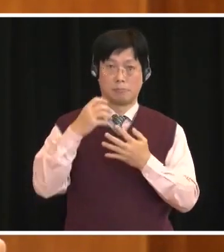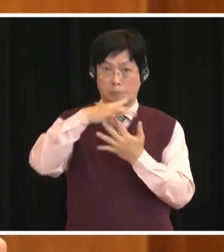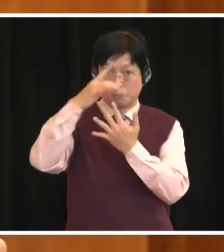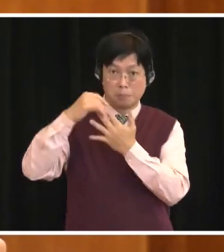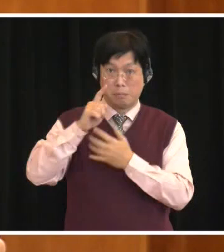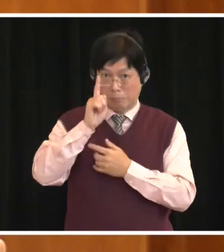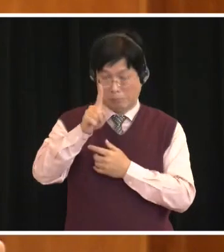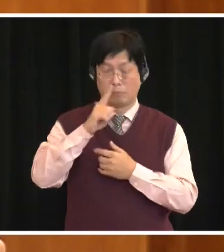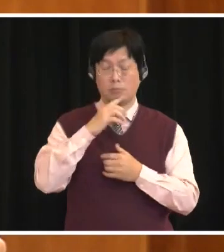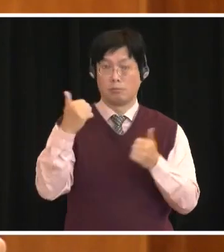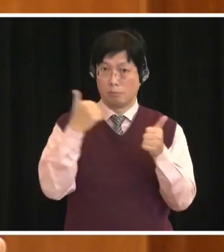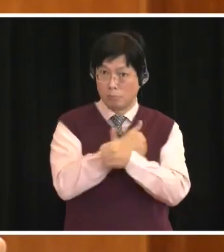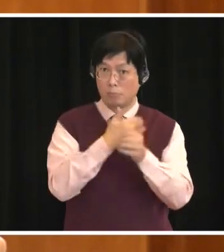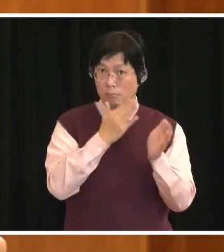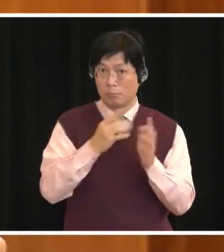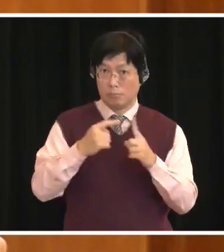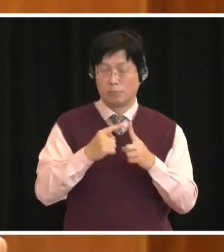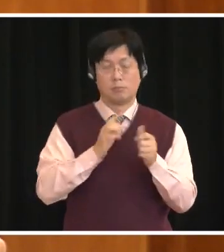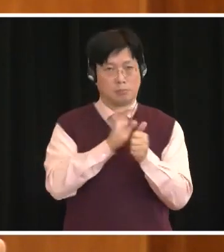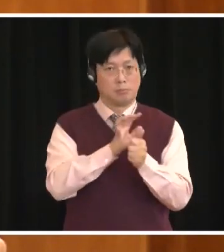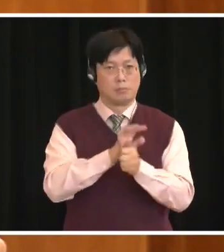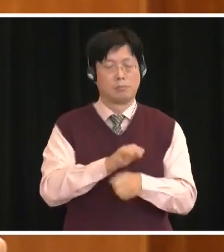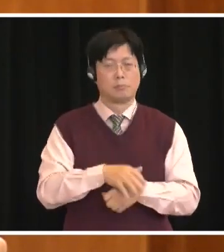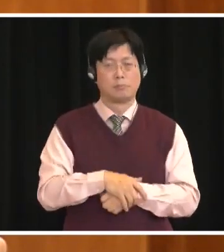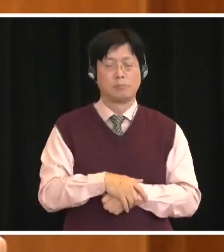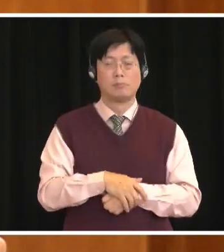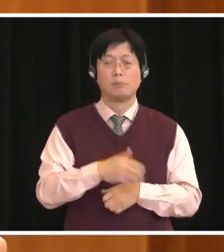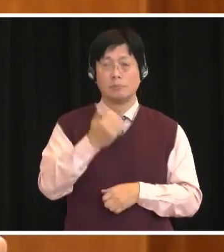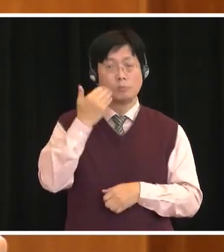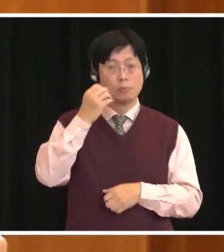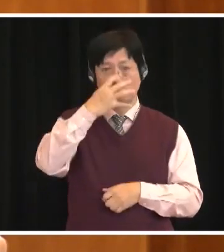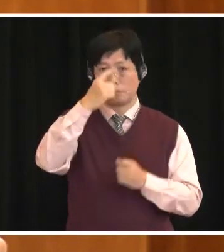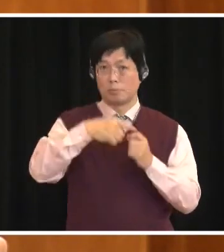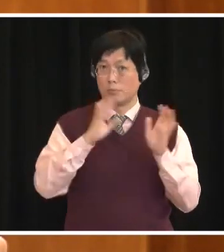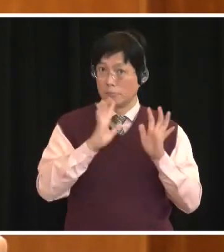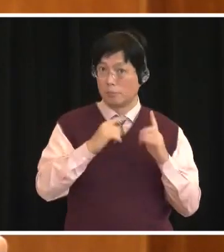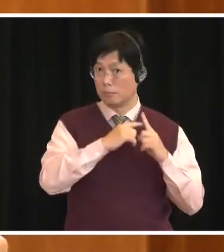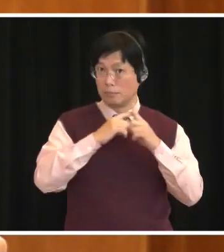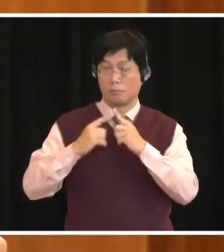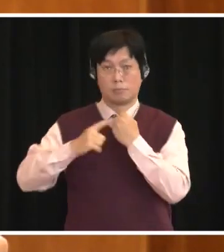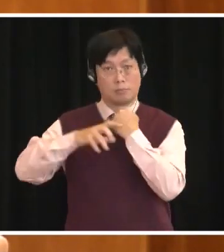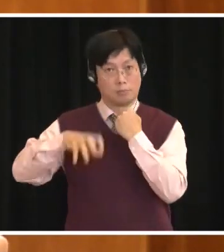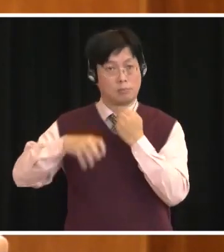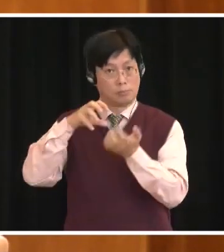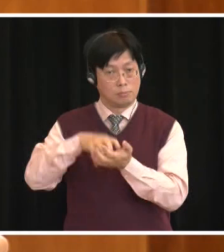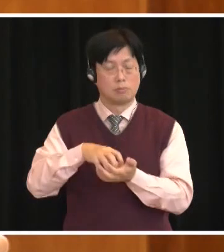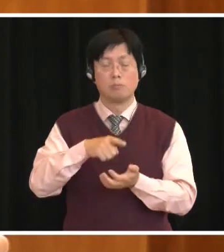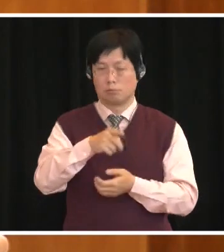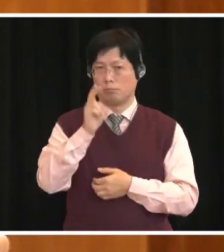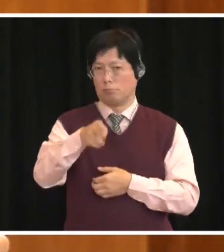to get familiar with the proceedings. So this will be a proceeding assistant